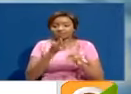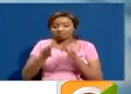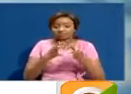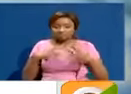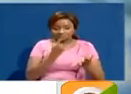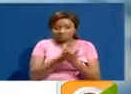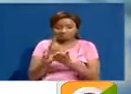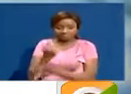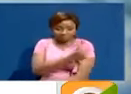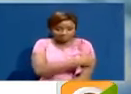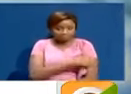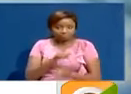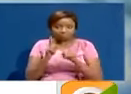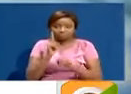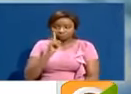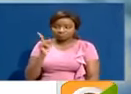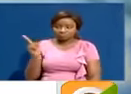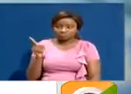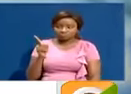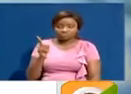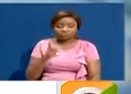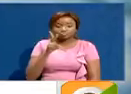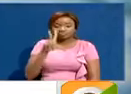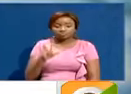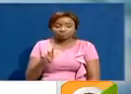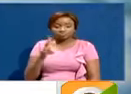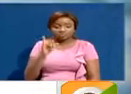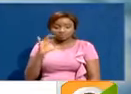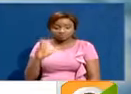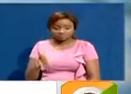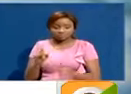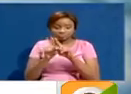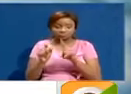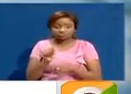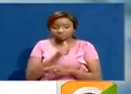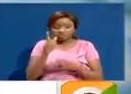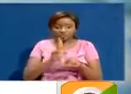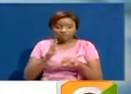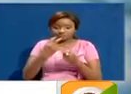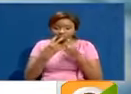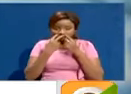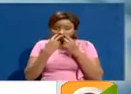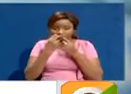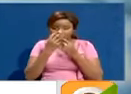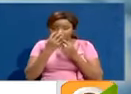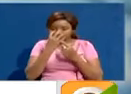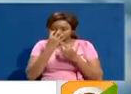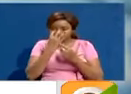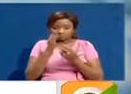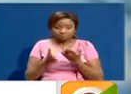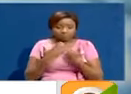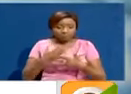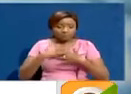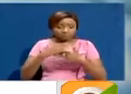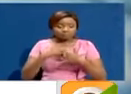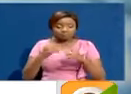in ICU, 23 on ventilatory support, and 24 on supplemental oxygen. Medics urging for more